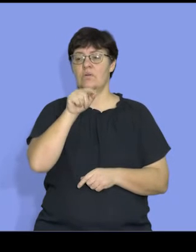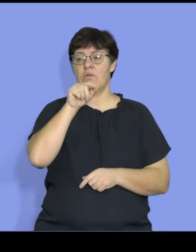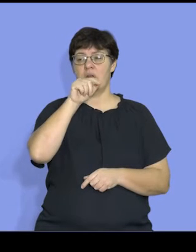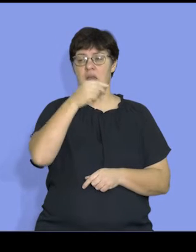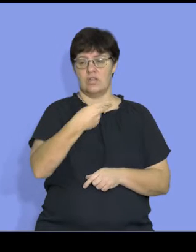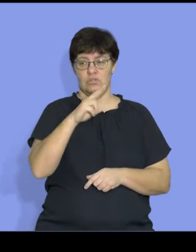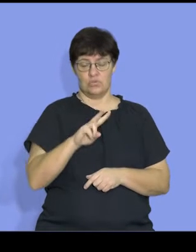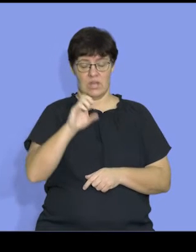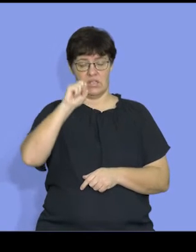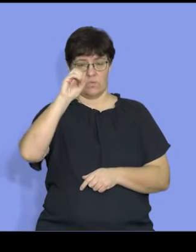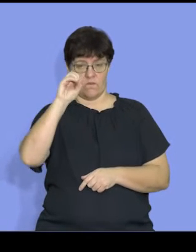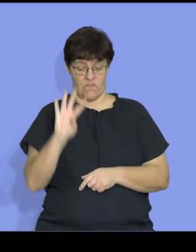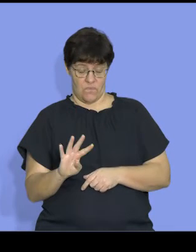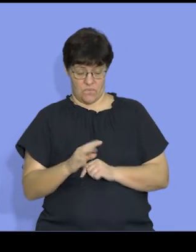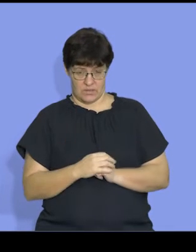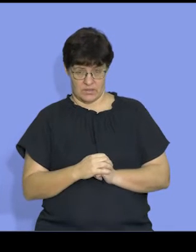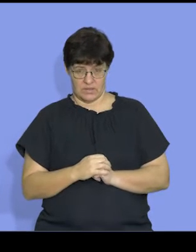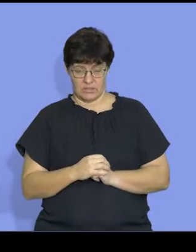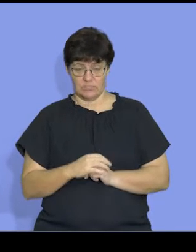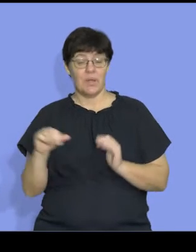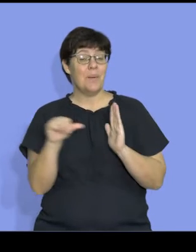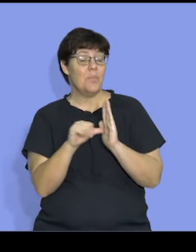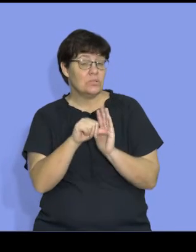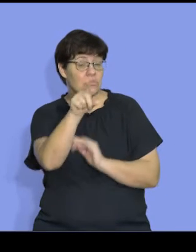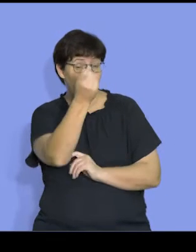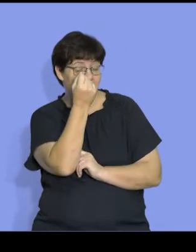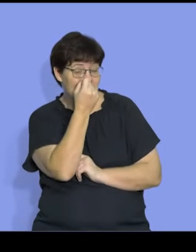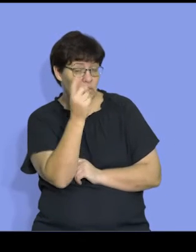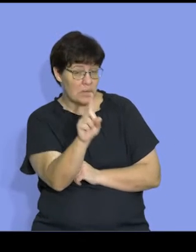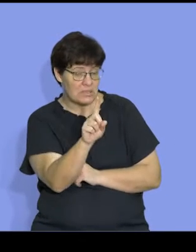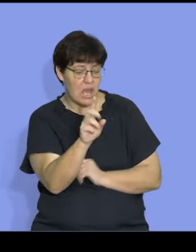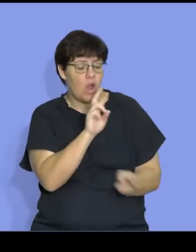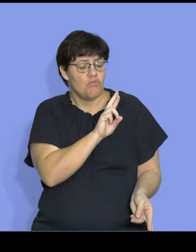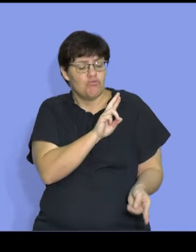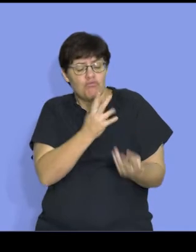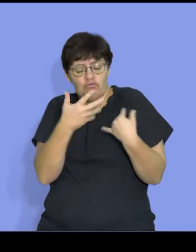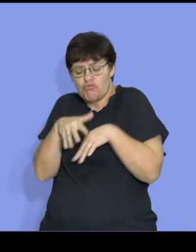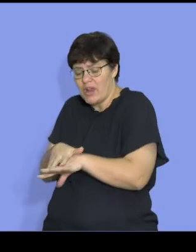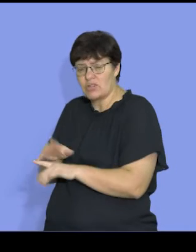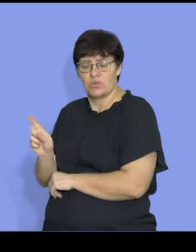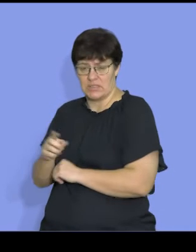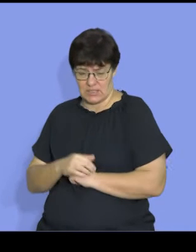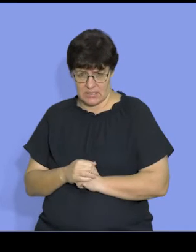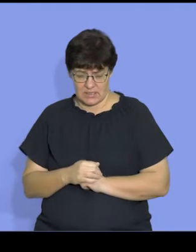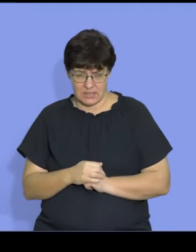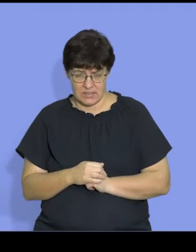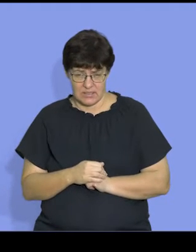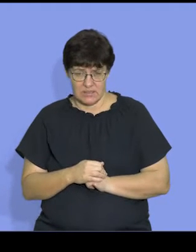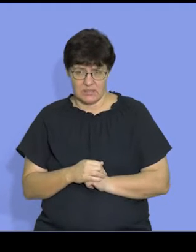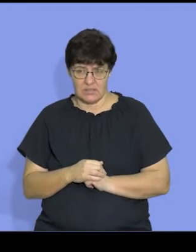given. So the key thing here, we need to understand that what type of a reaction is this in the first case? This is